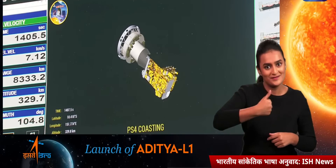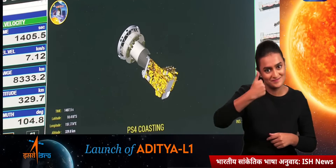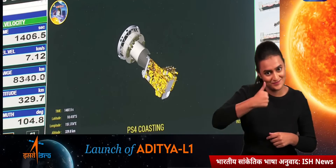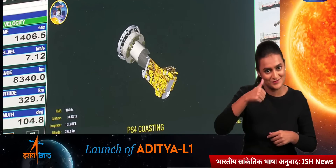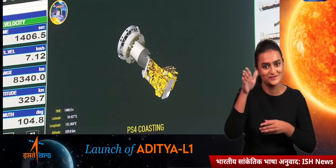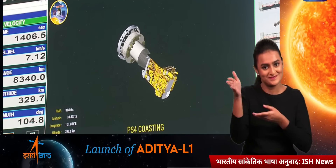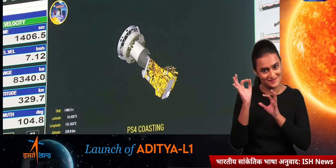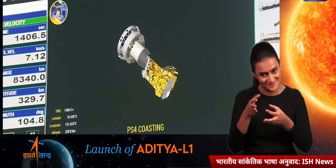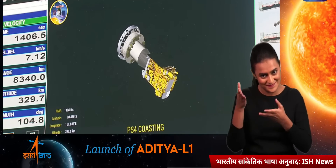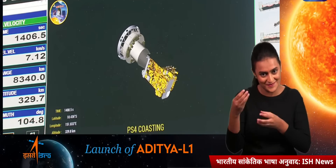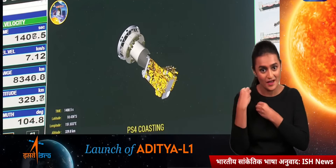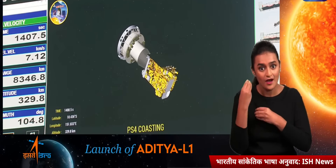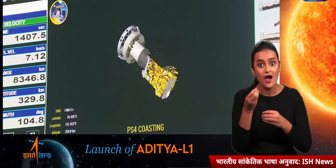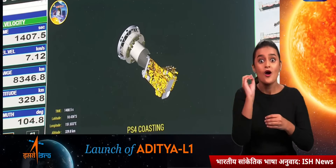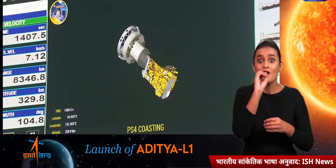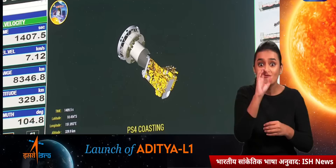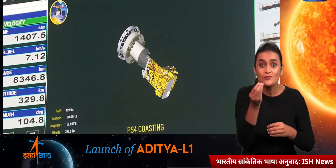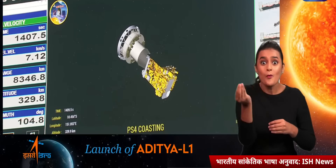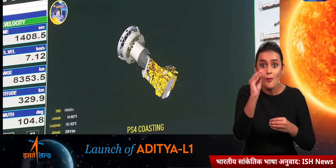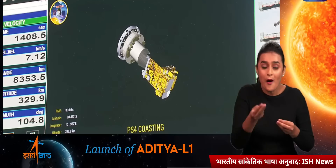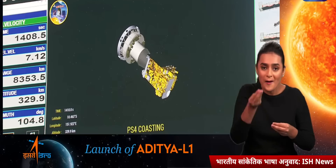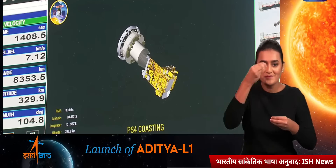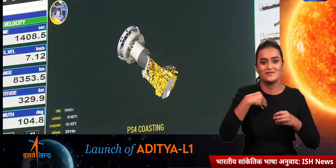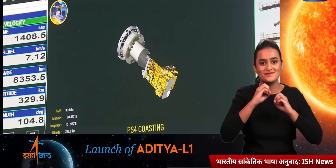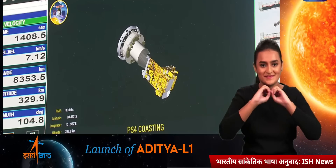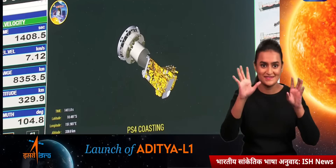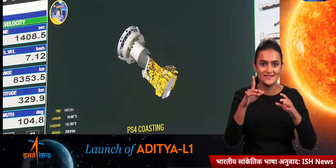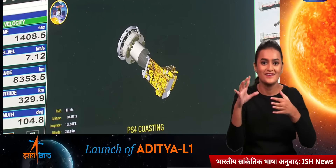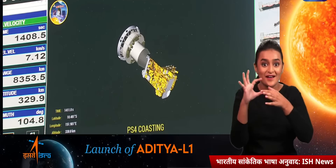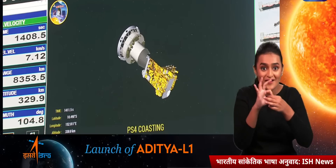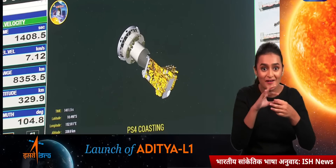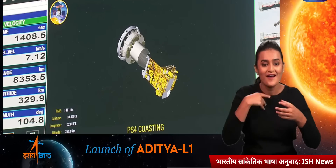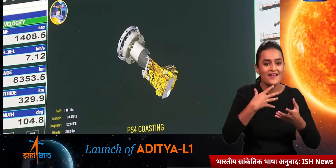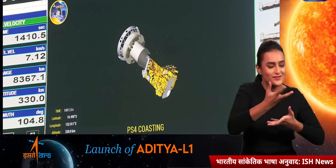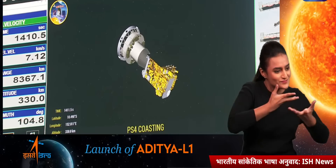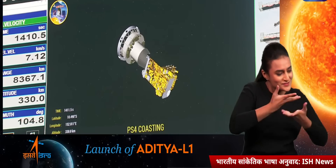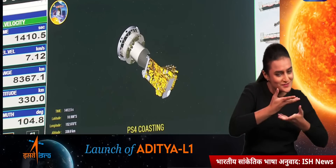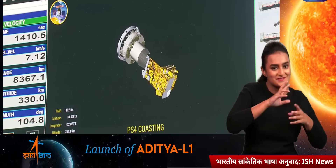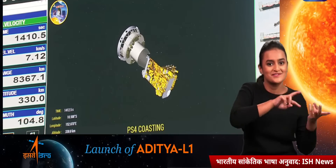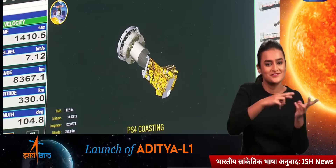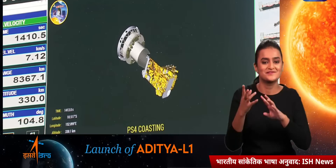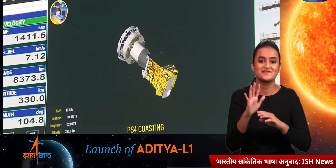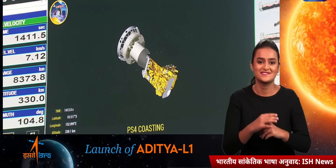more on the payloads and details. Over to discussion room.